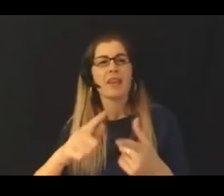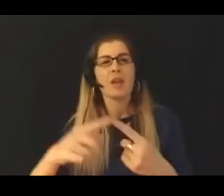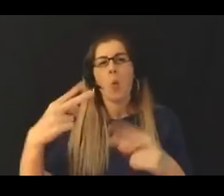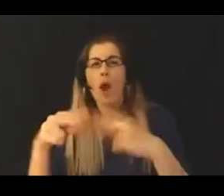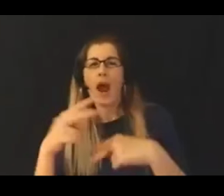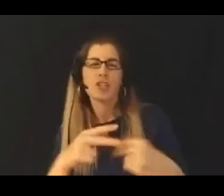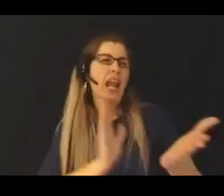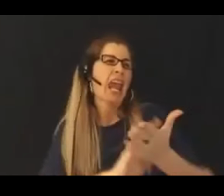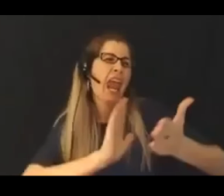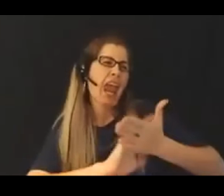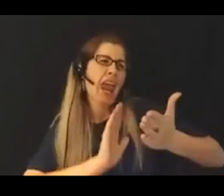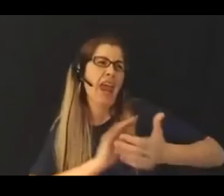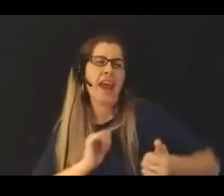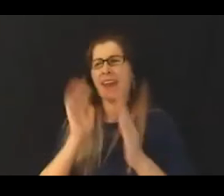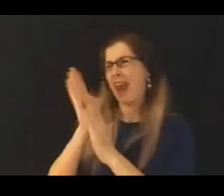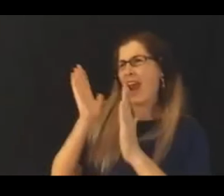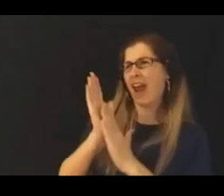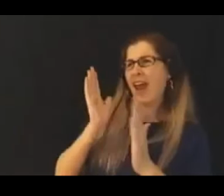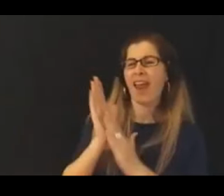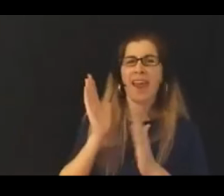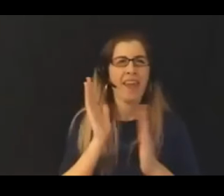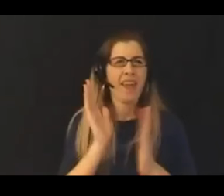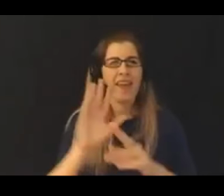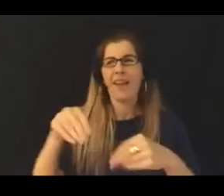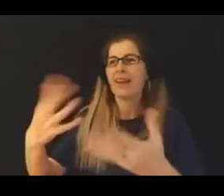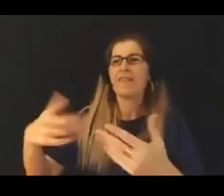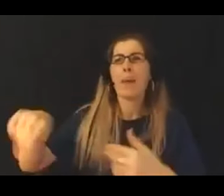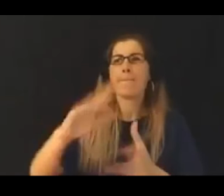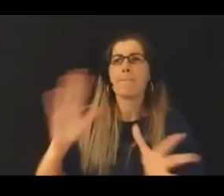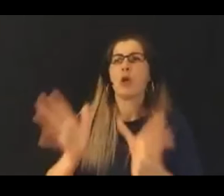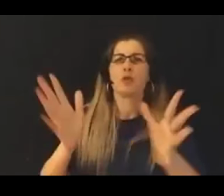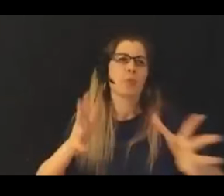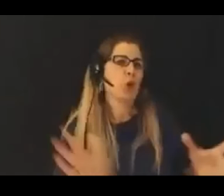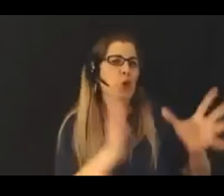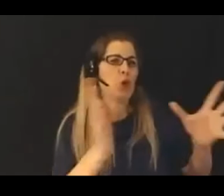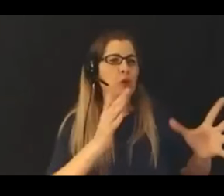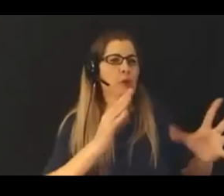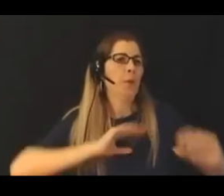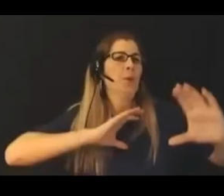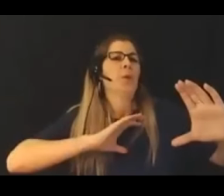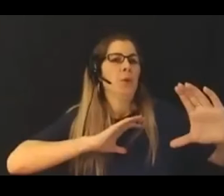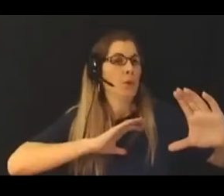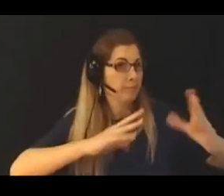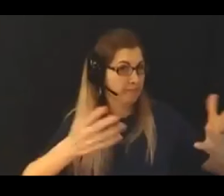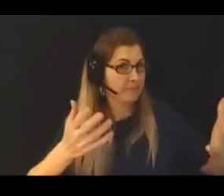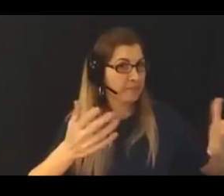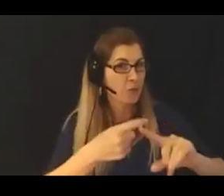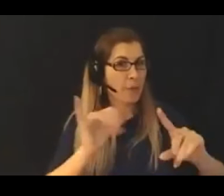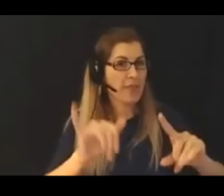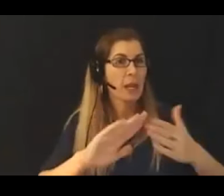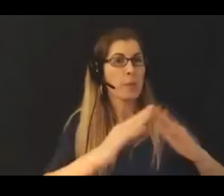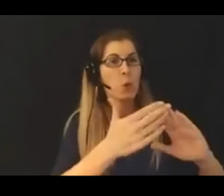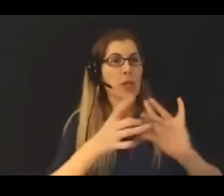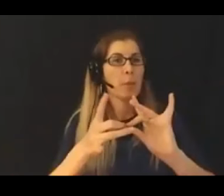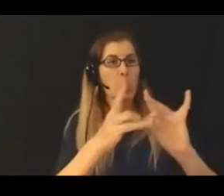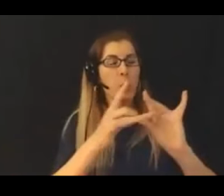giving energy to the dancers that are moving, that kind of, you know, boost of endorphins that comes from that community movement. And so